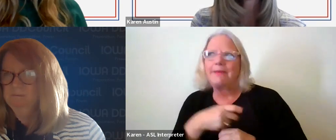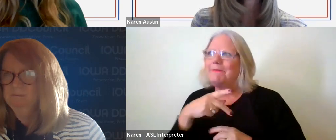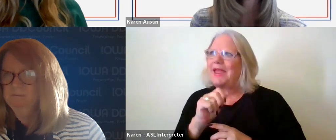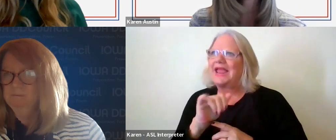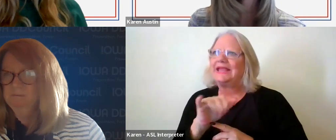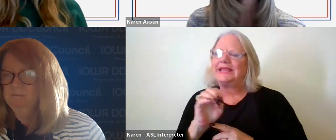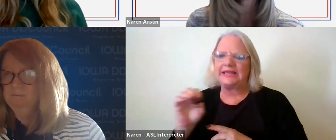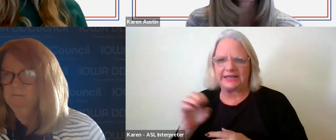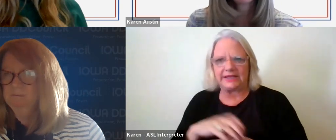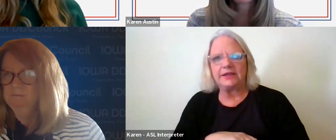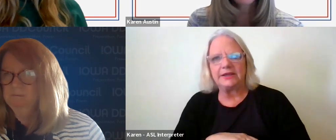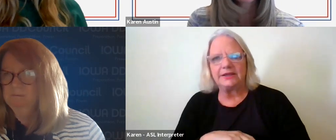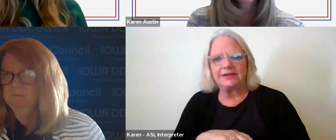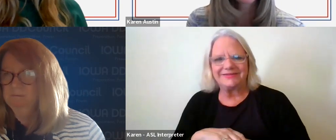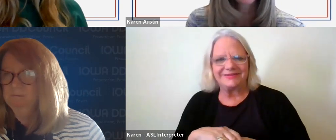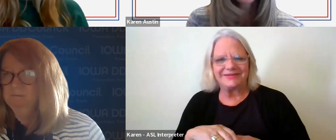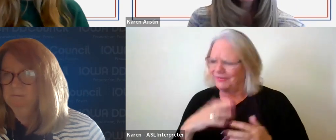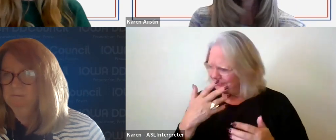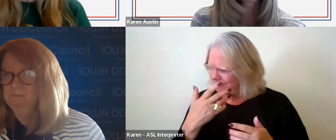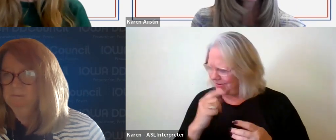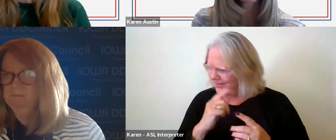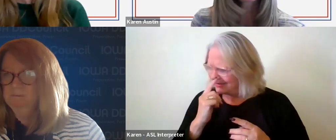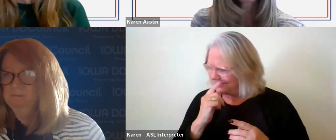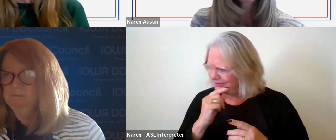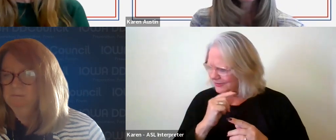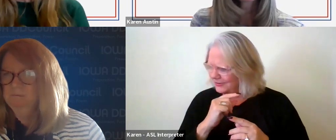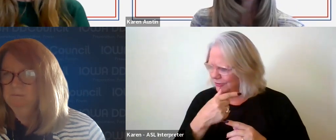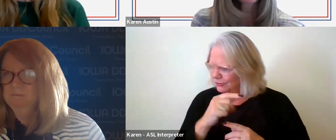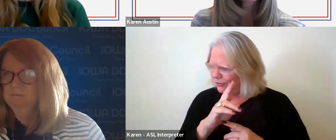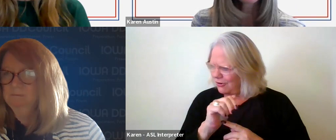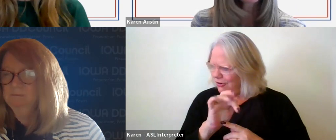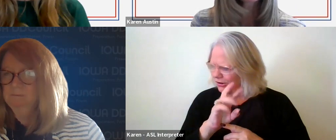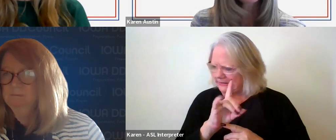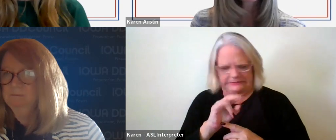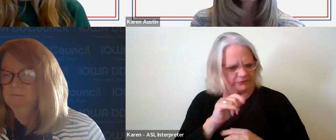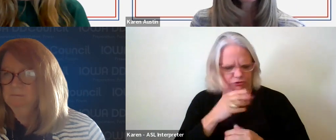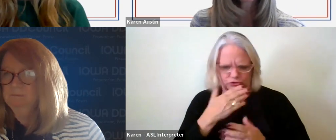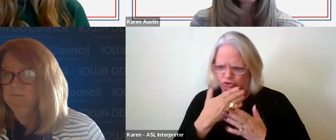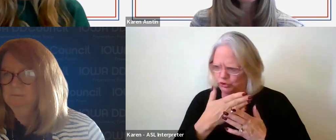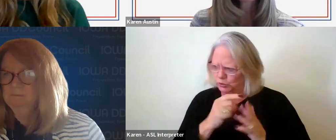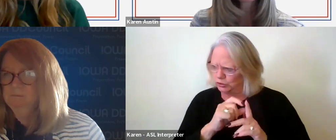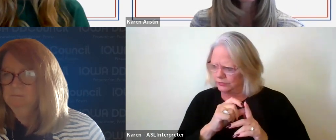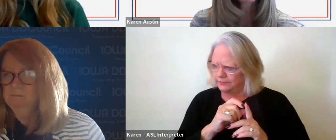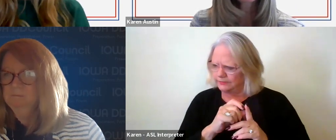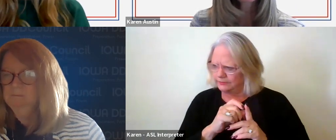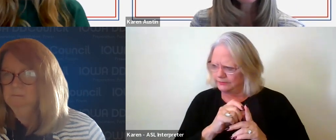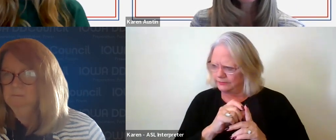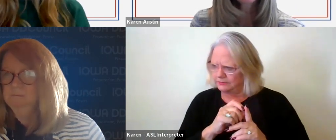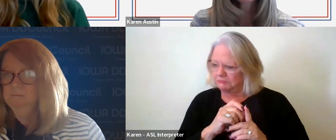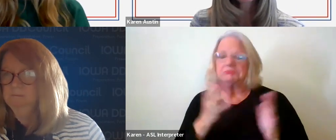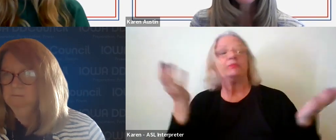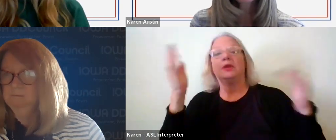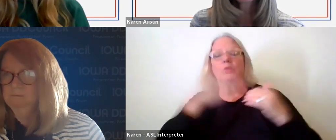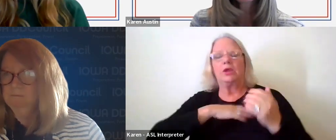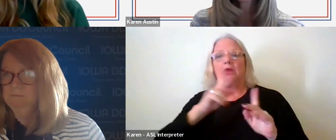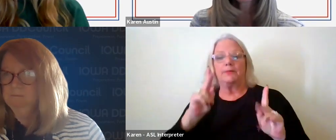not, guardian's not a real good word, but right, Alicia, but that a conservator or somebody who has legal capacity over